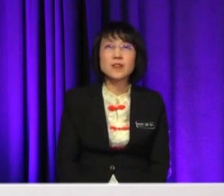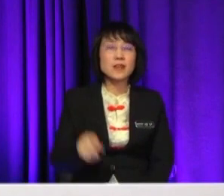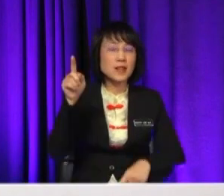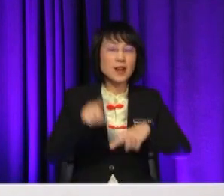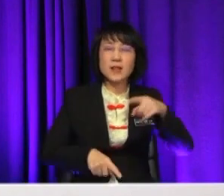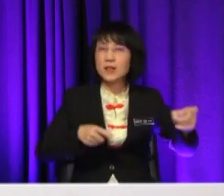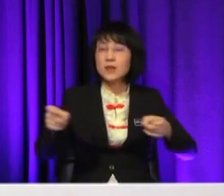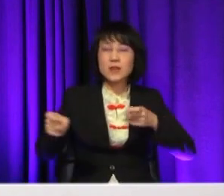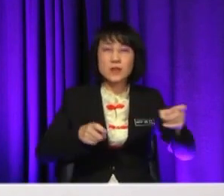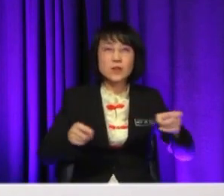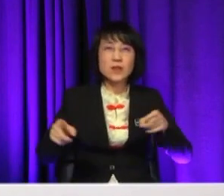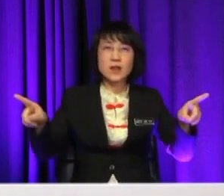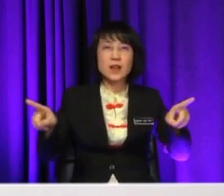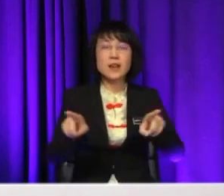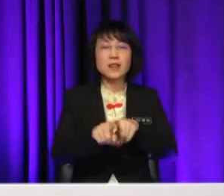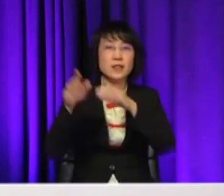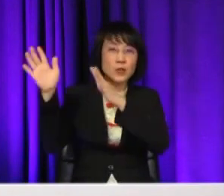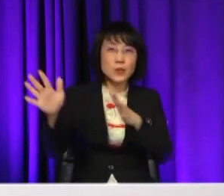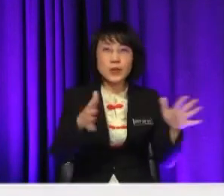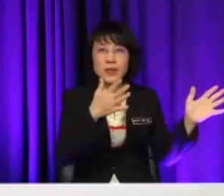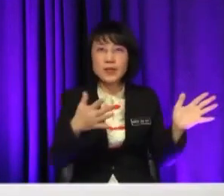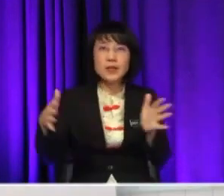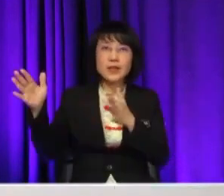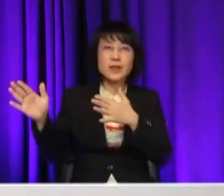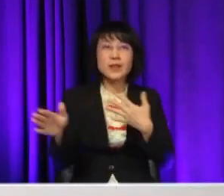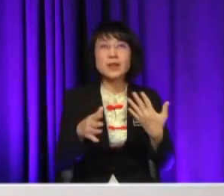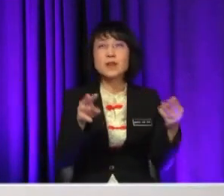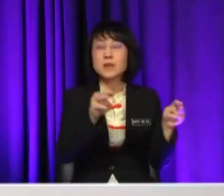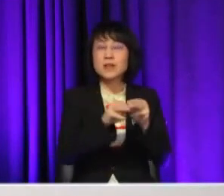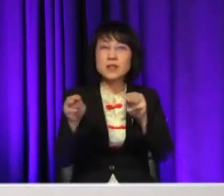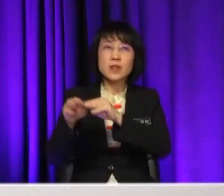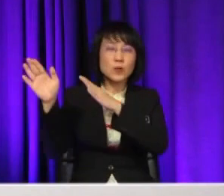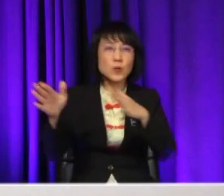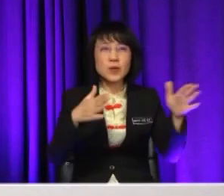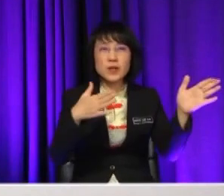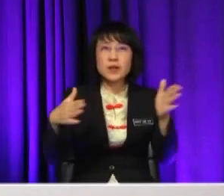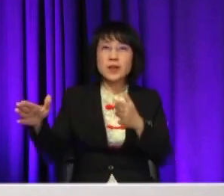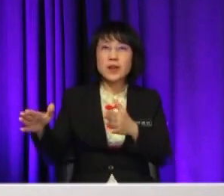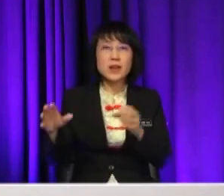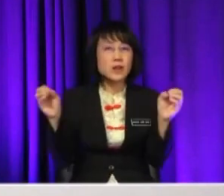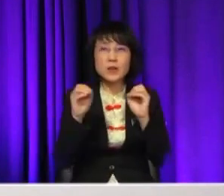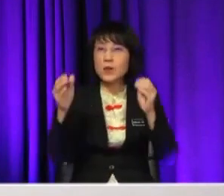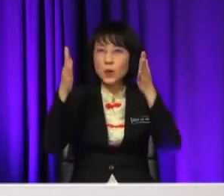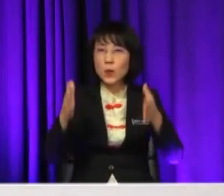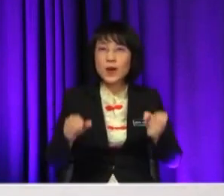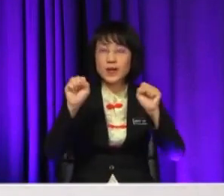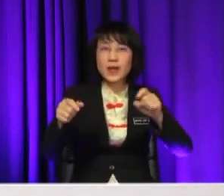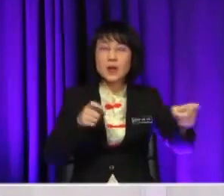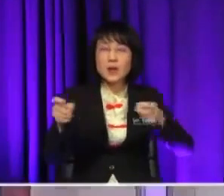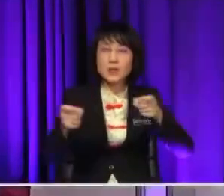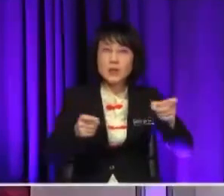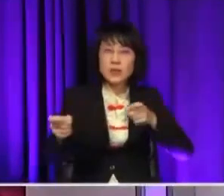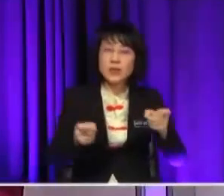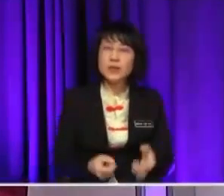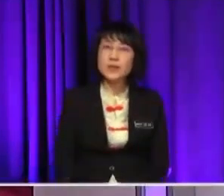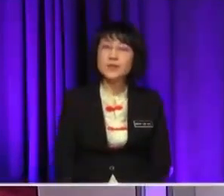just like the wind. The wind is something that no one can control. That's true. Yeah. Yeah, so basically here we have just